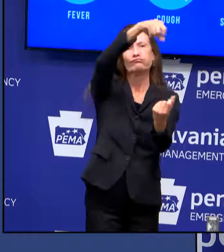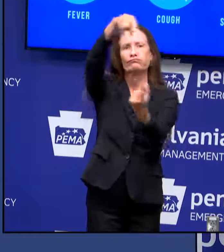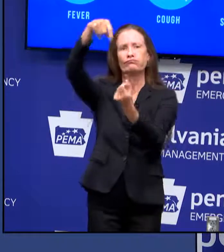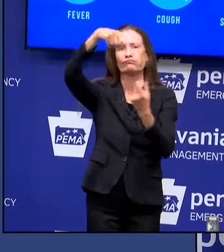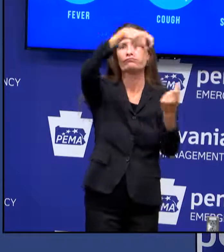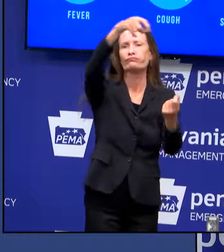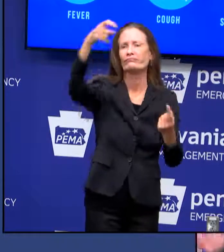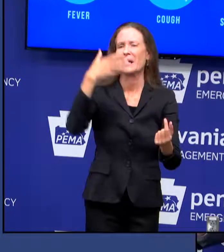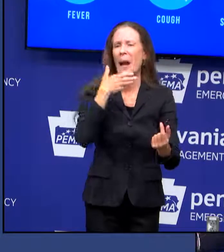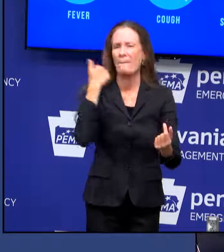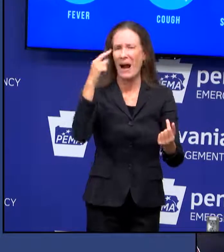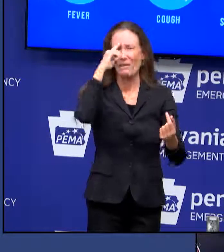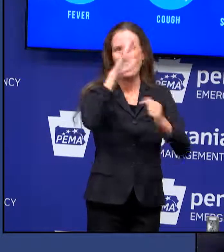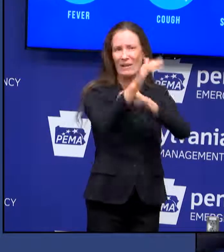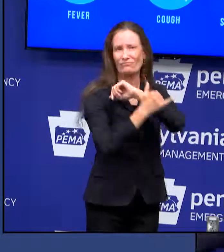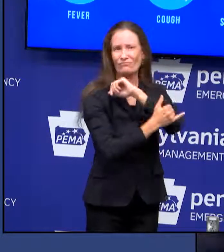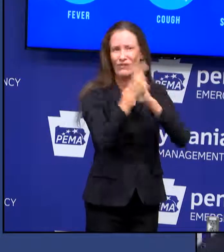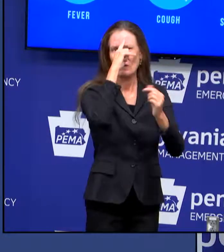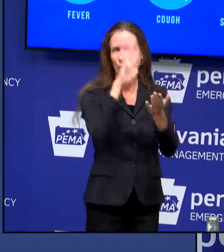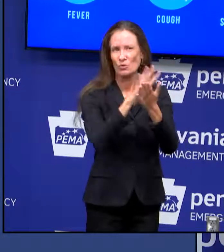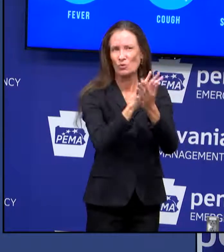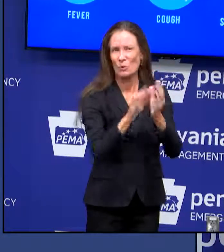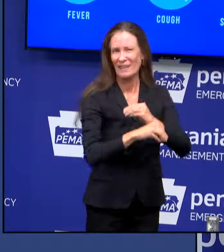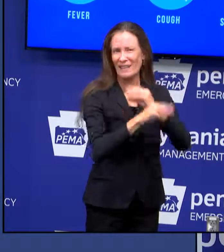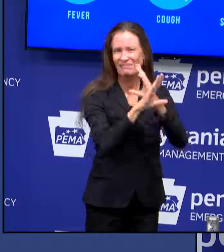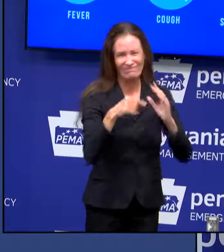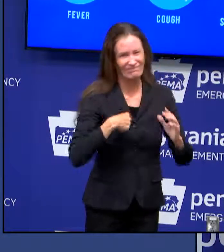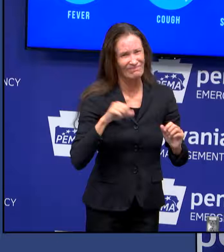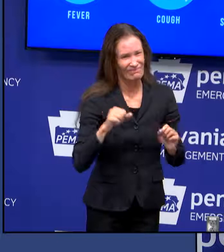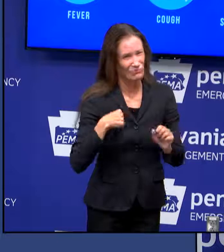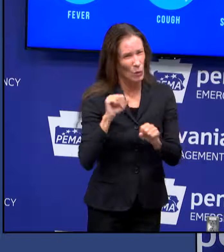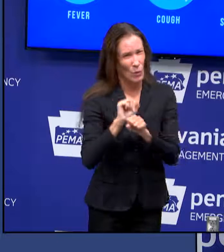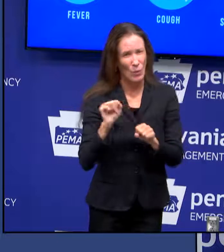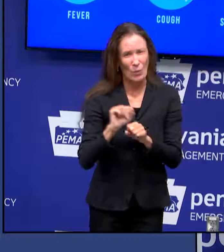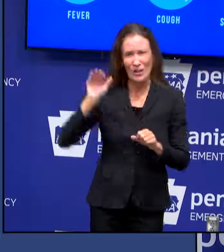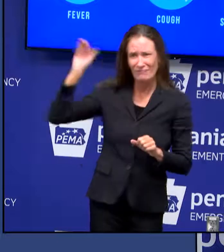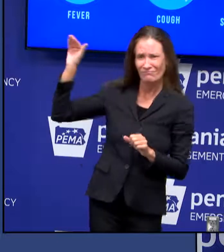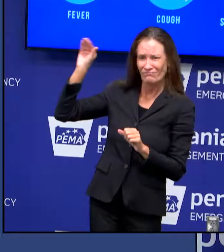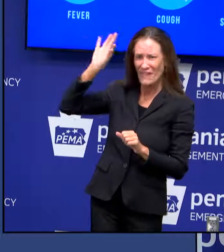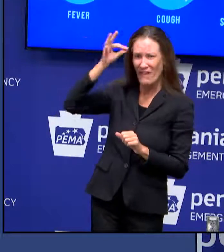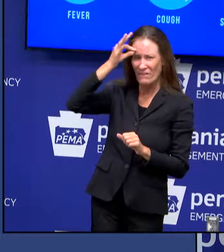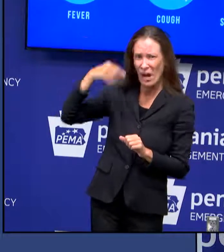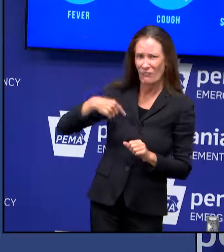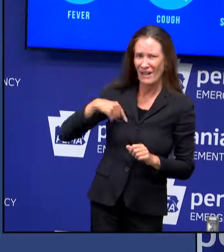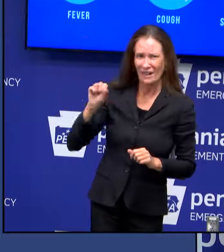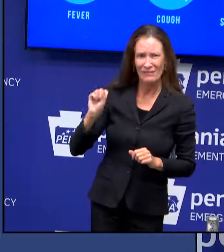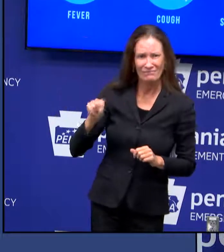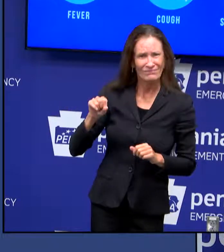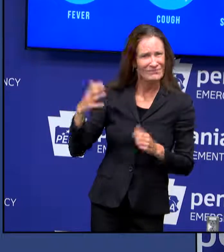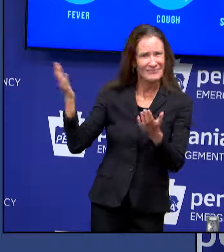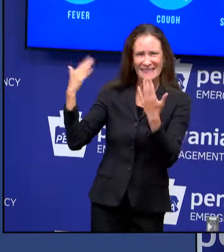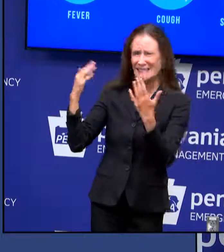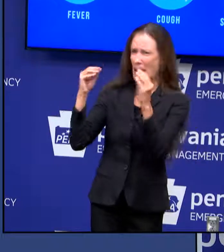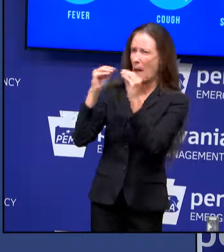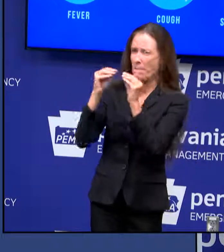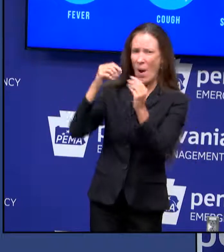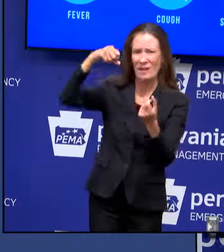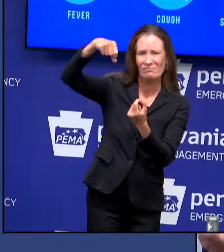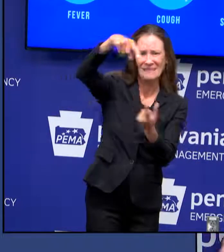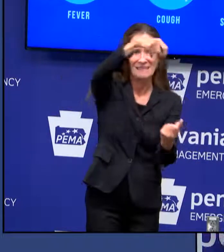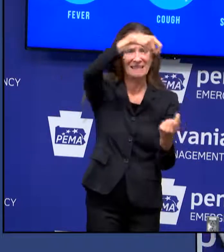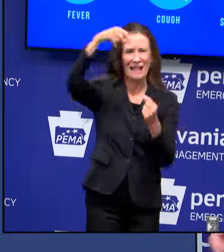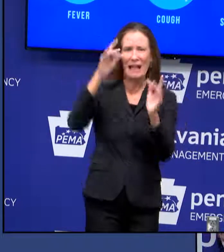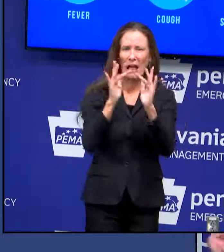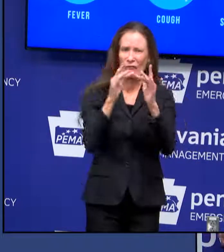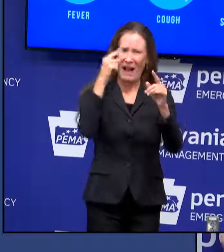effort right now that obviously the federal government, the administration has talked about infrastructure, including broadband, as something they want to do. There's been